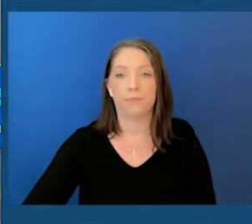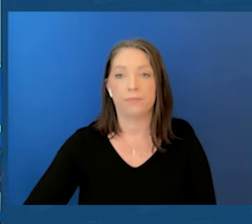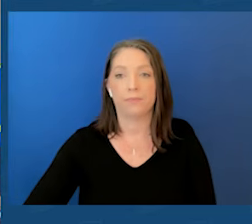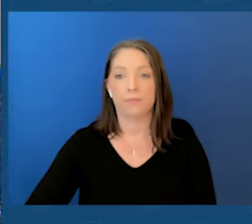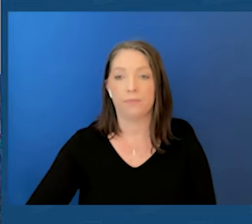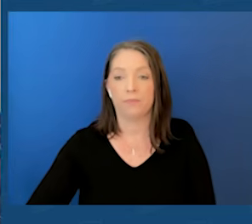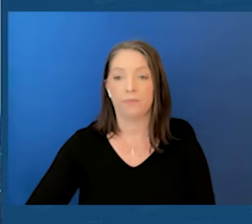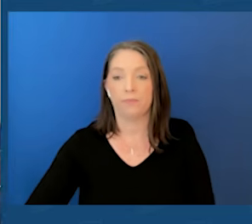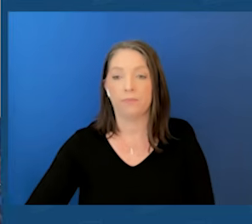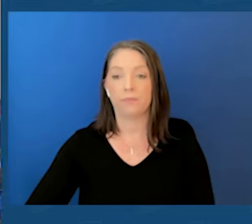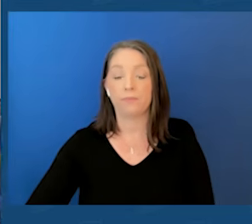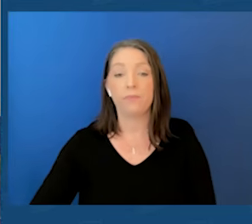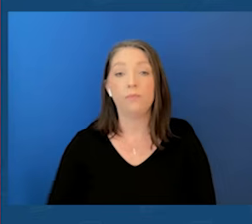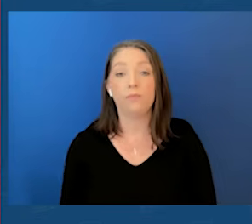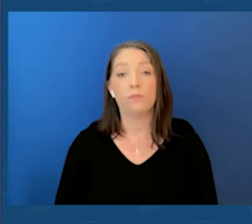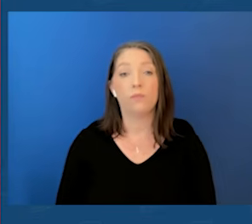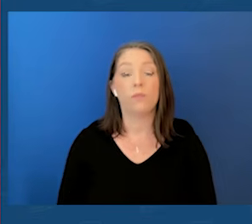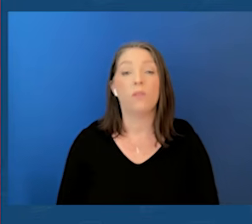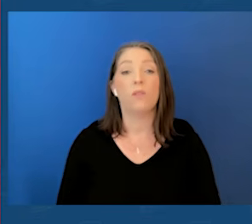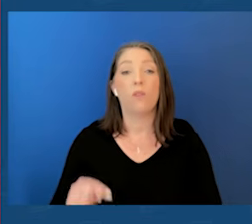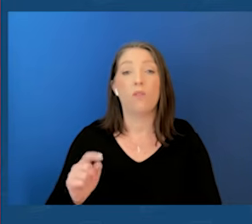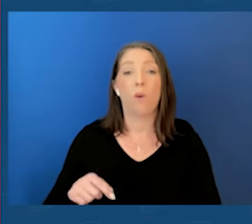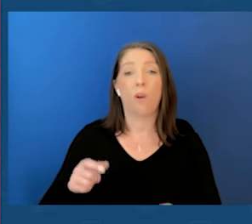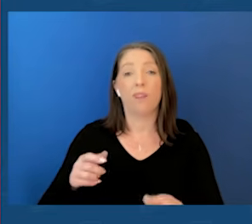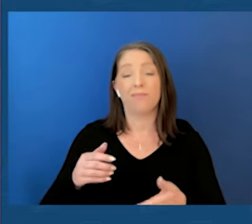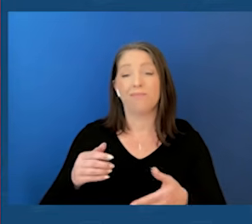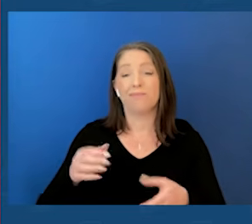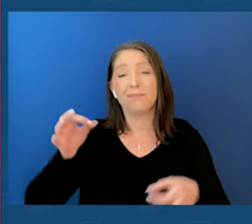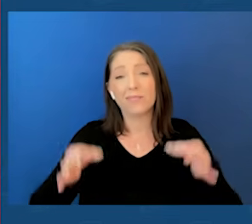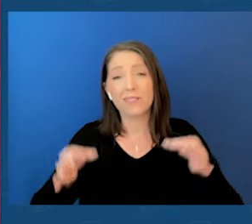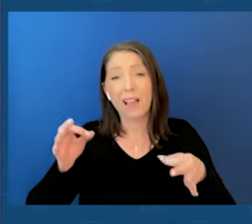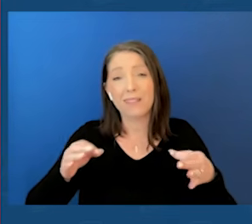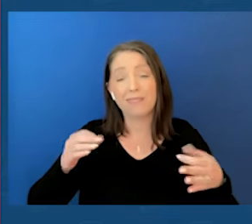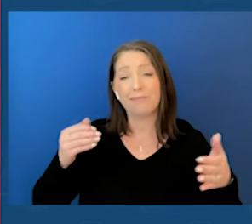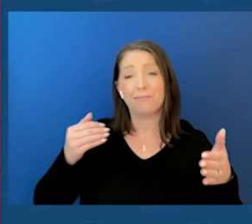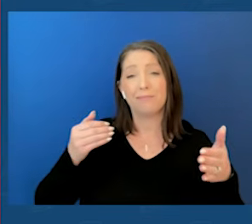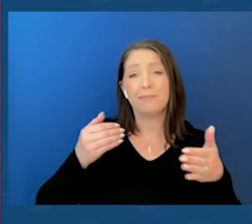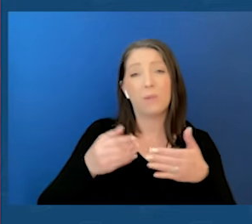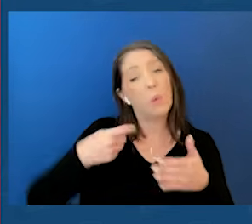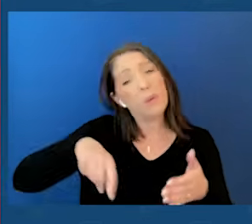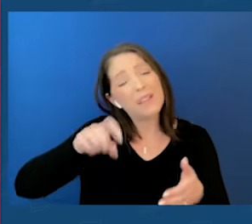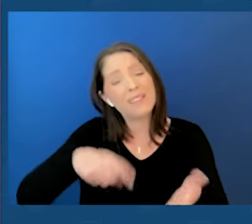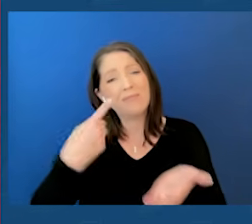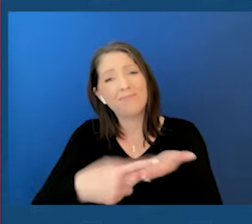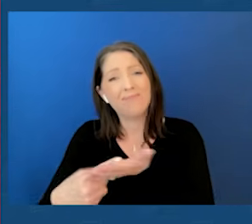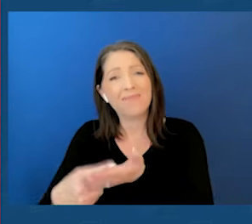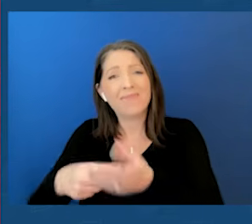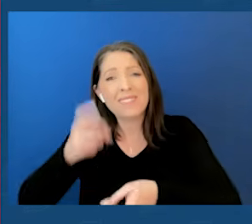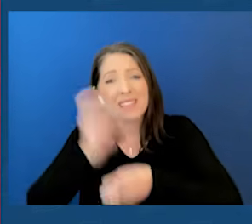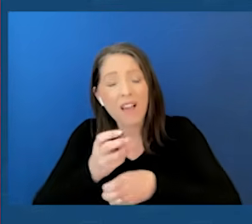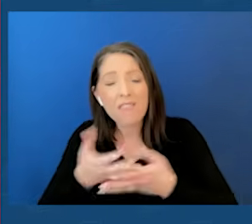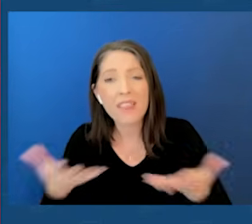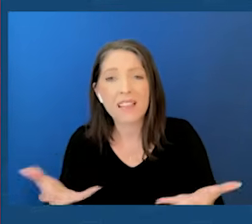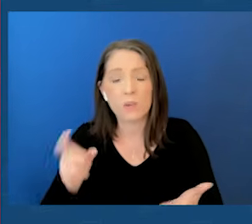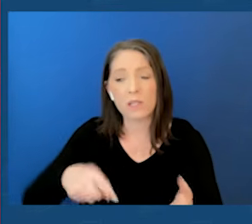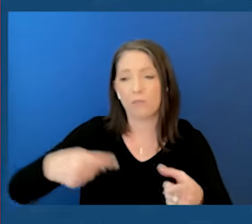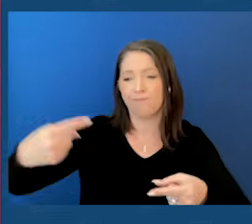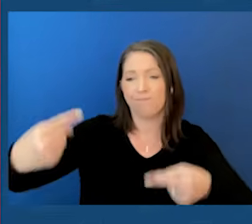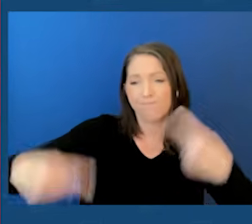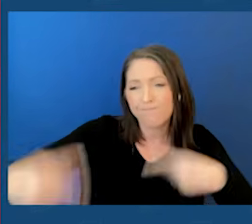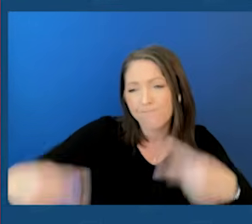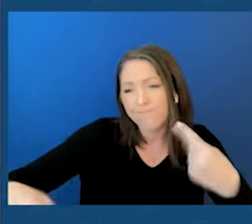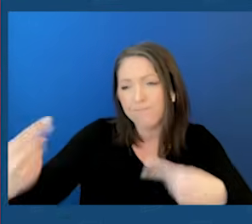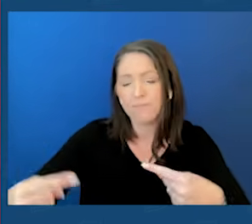Because to bend that arc of justice, we have to be willing to talk about the hard things, right? Yes. To debate them and argue them. It's all